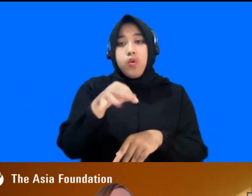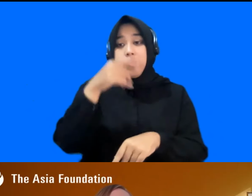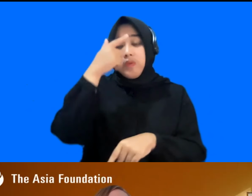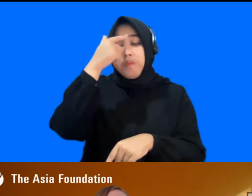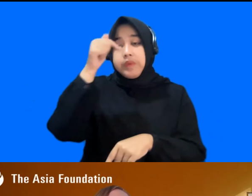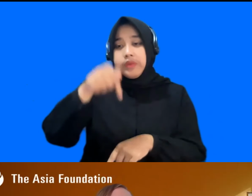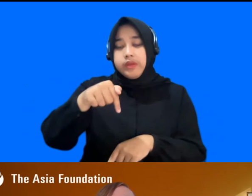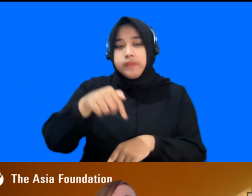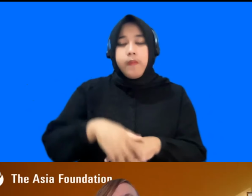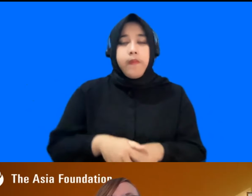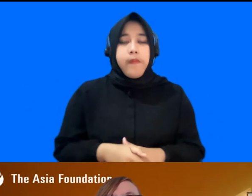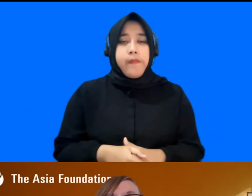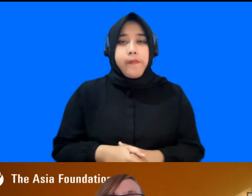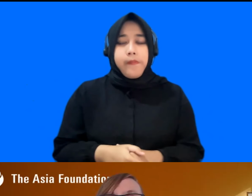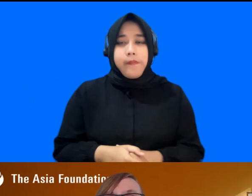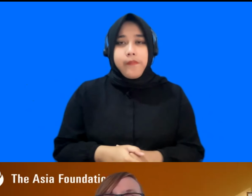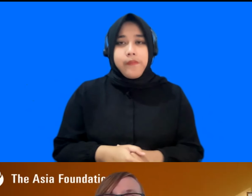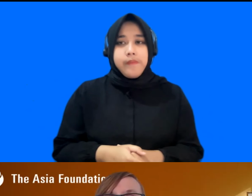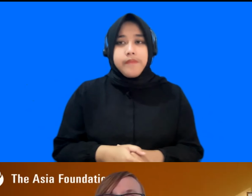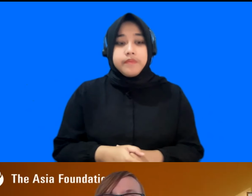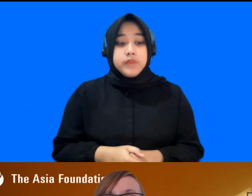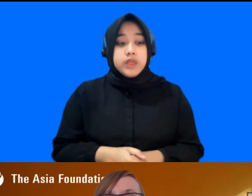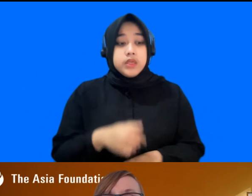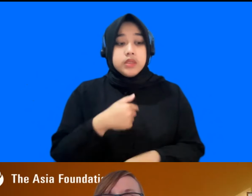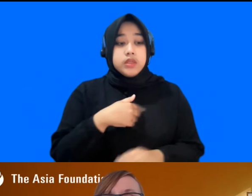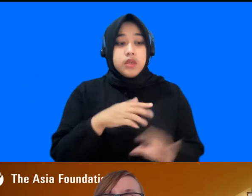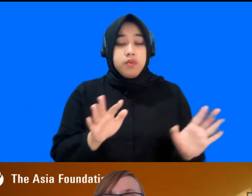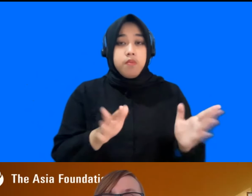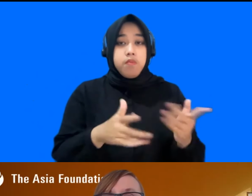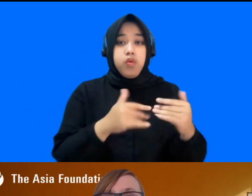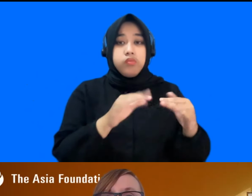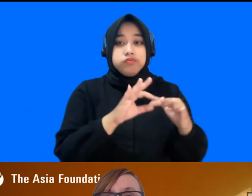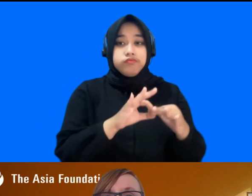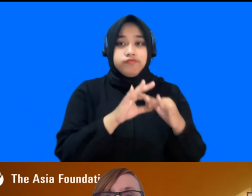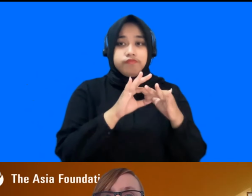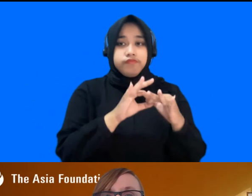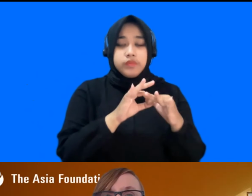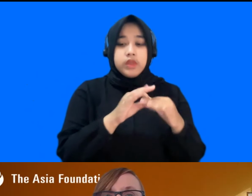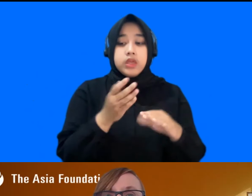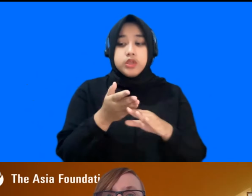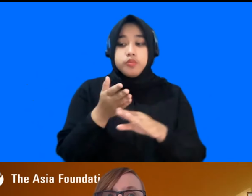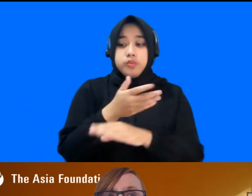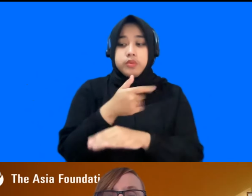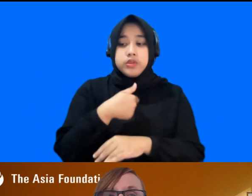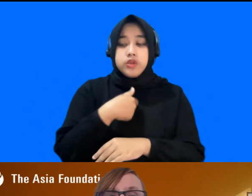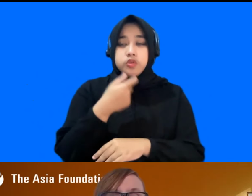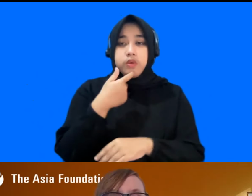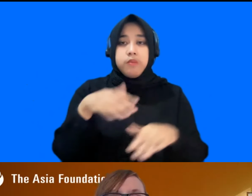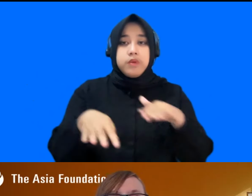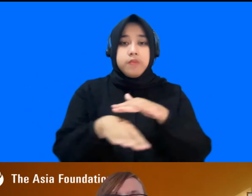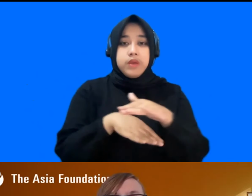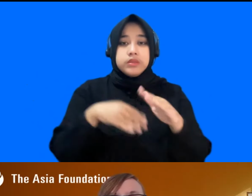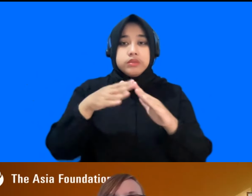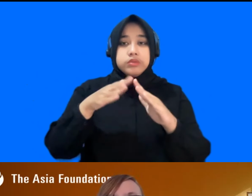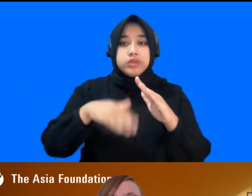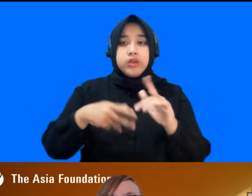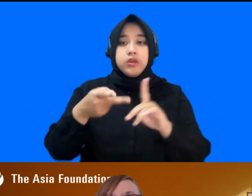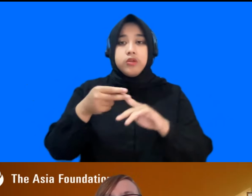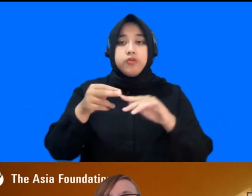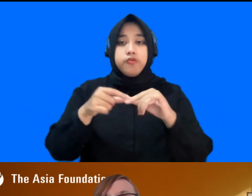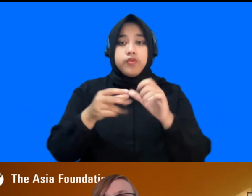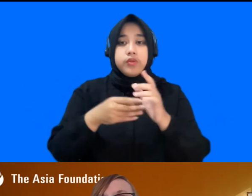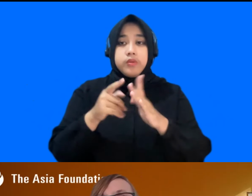We're rebuilding our network. So mostly before we were just based in the Philippines, but when the pandemic happened, we couldn't go to